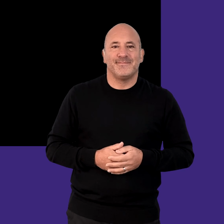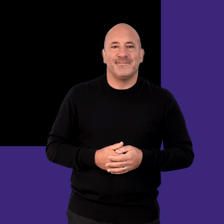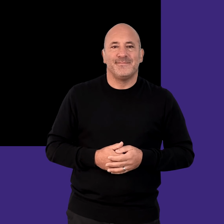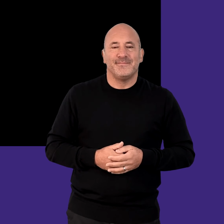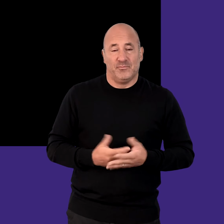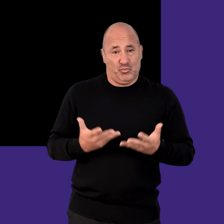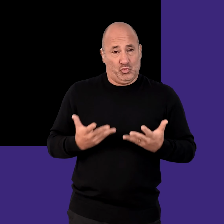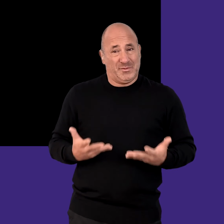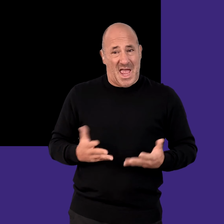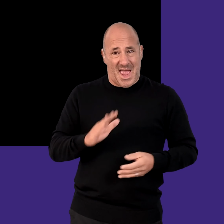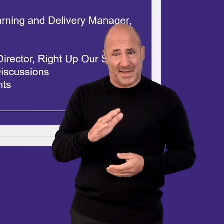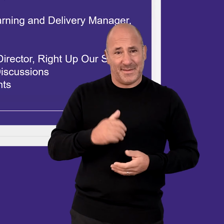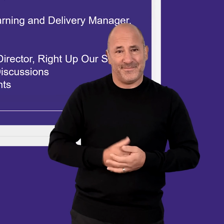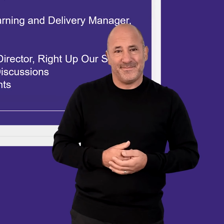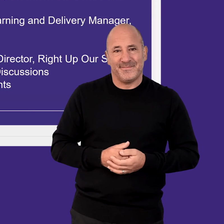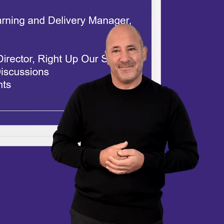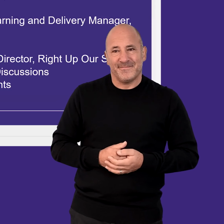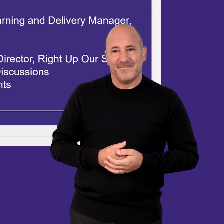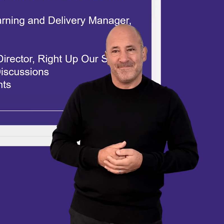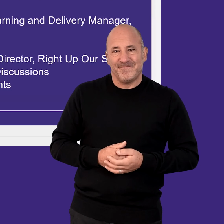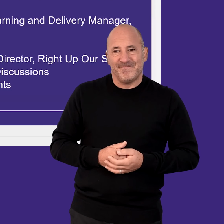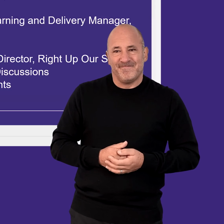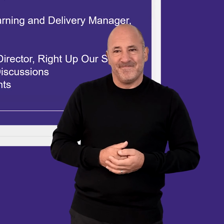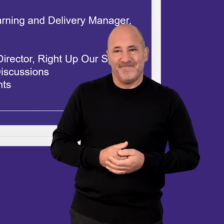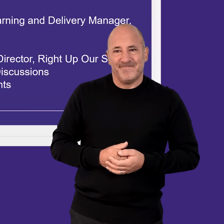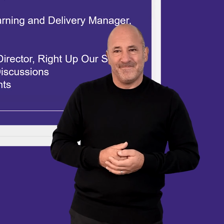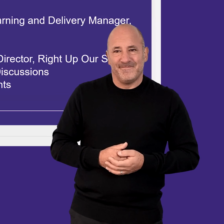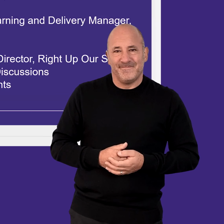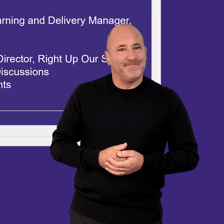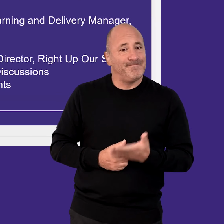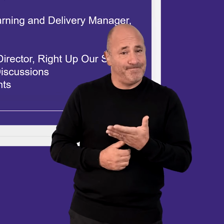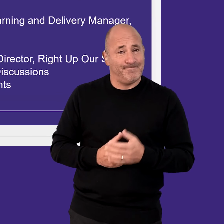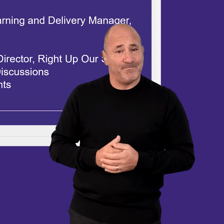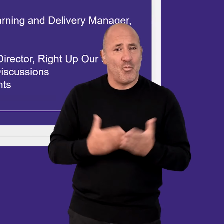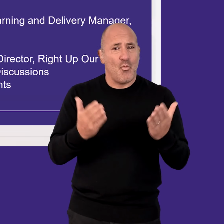of today's event.